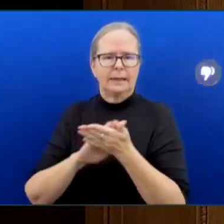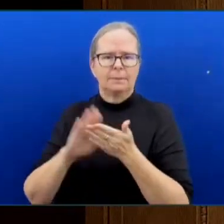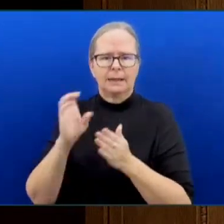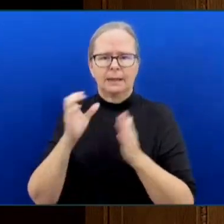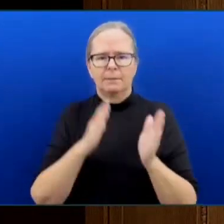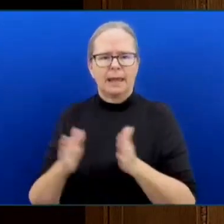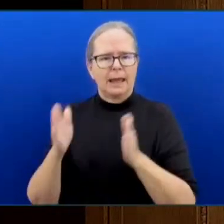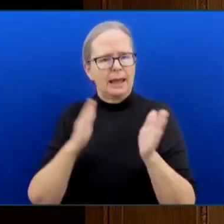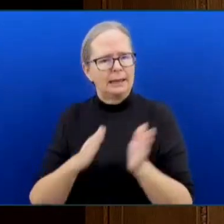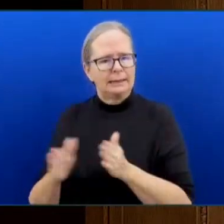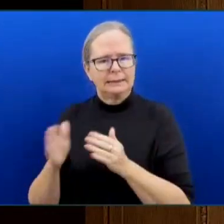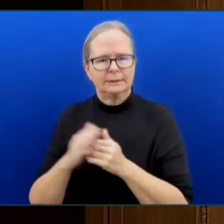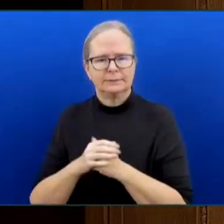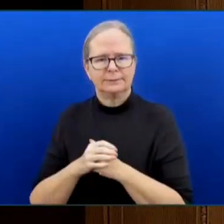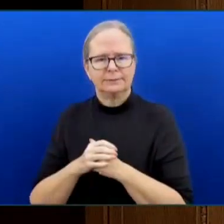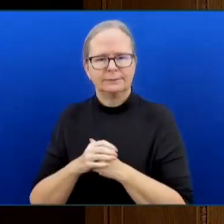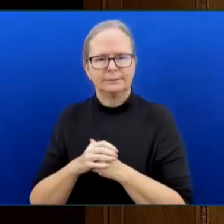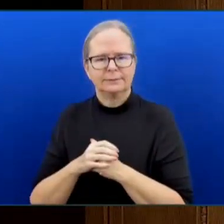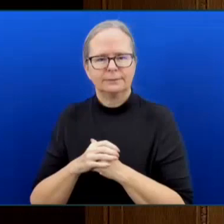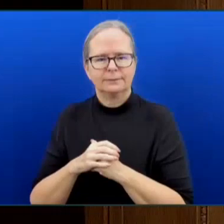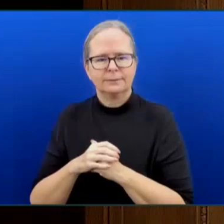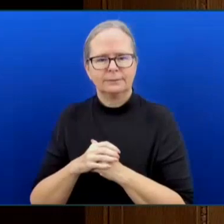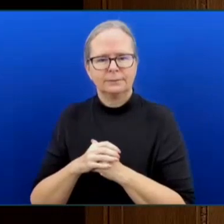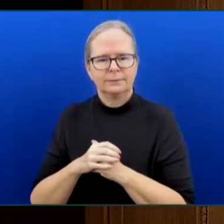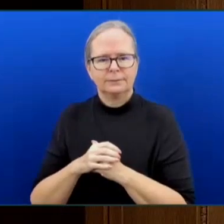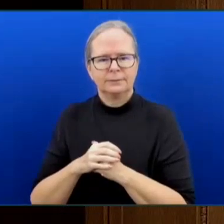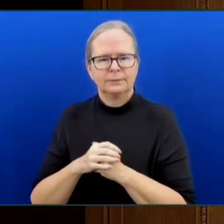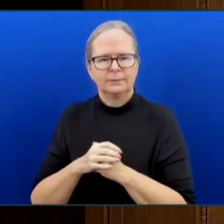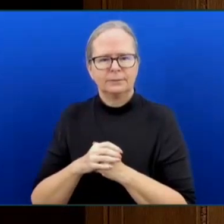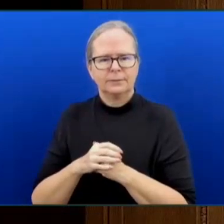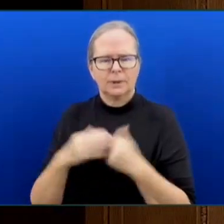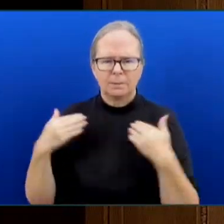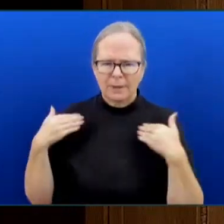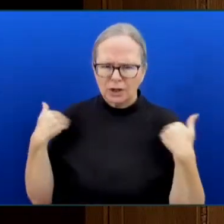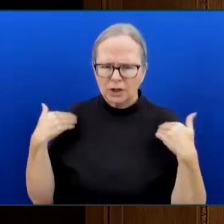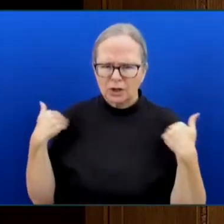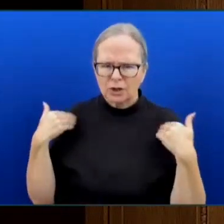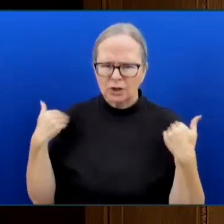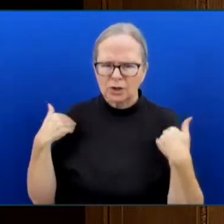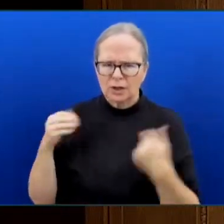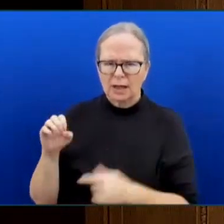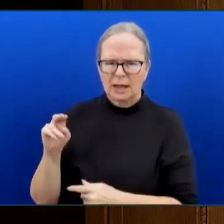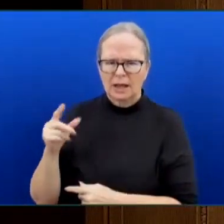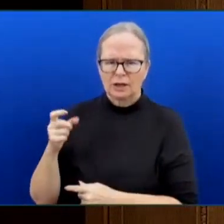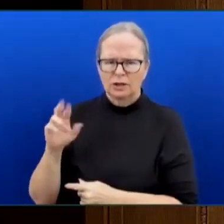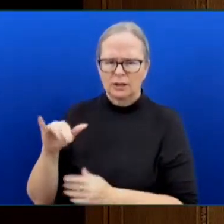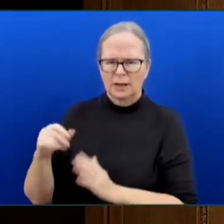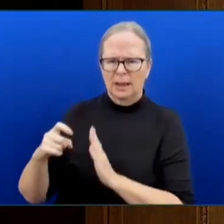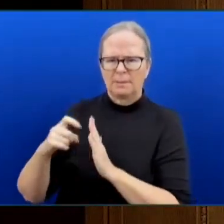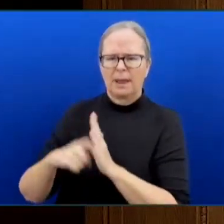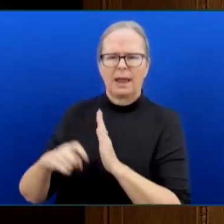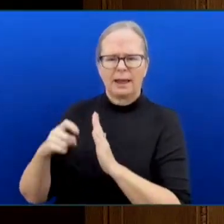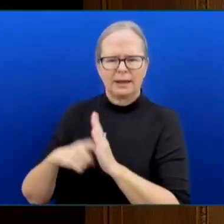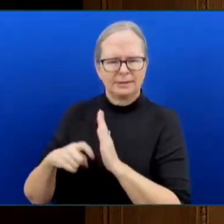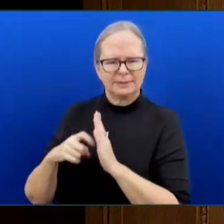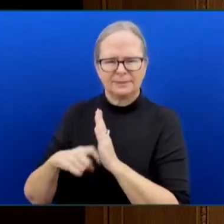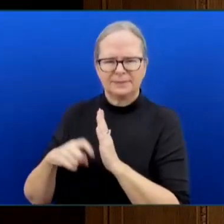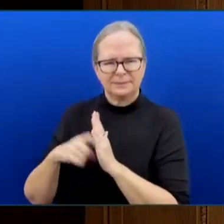explain what exactly she meant by big and shiny affordability